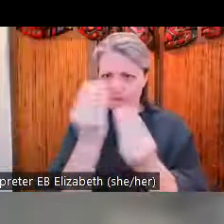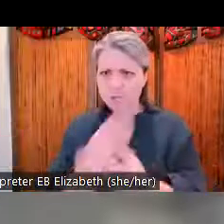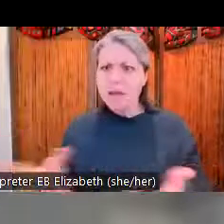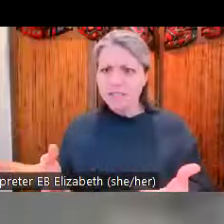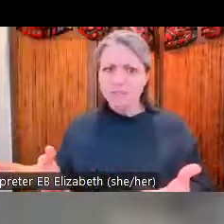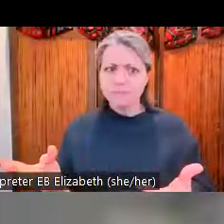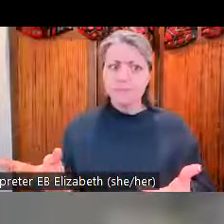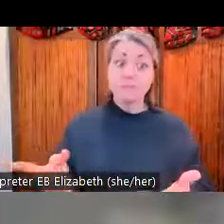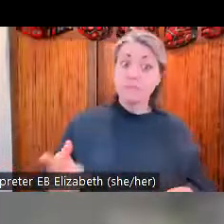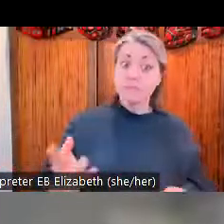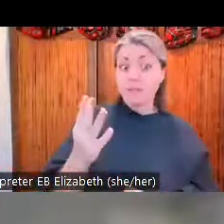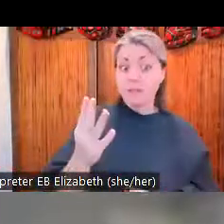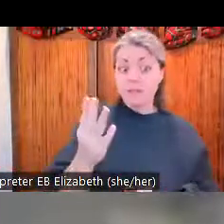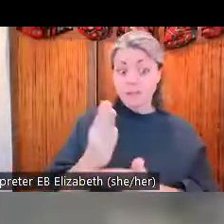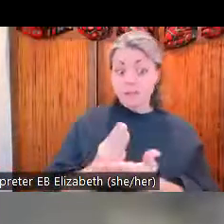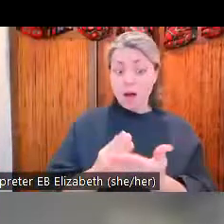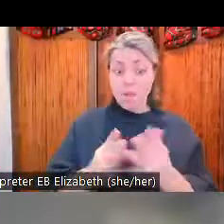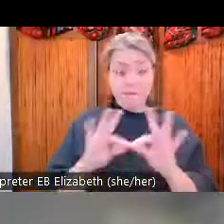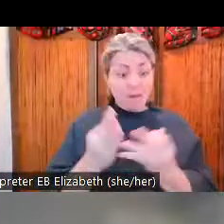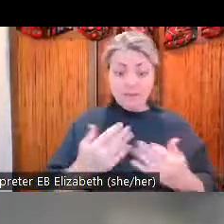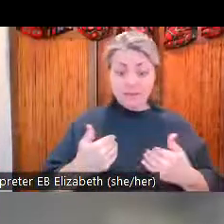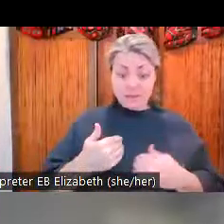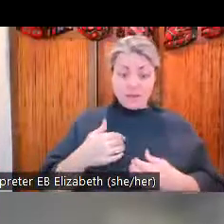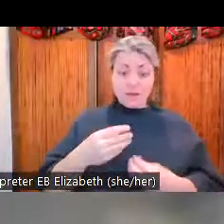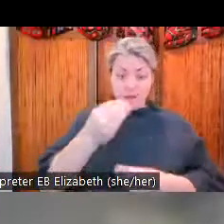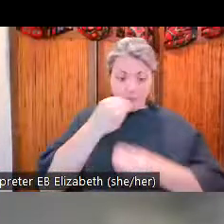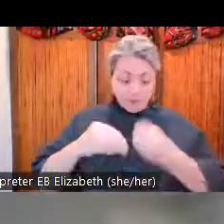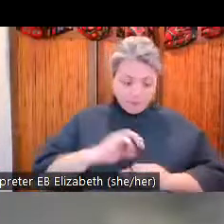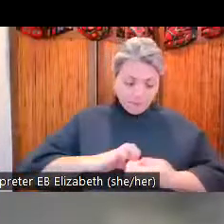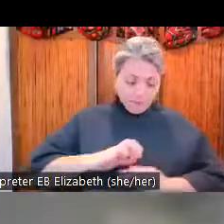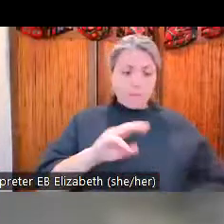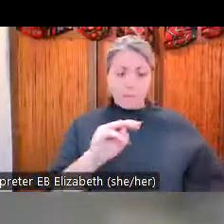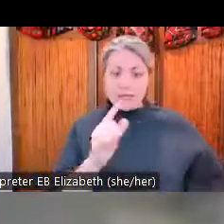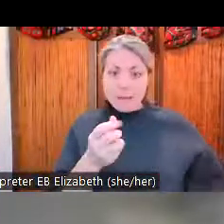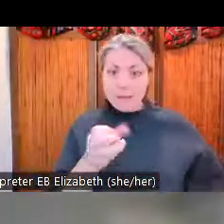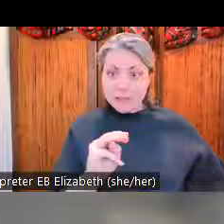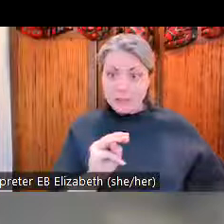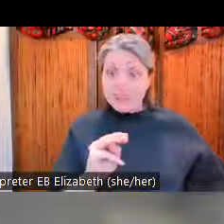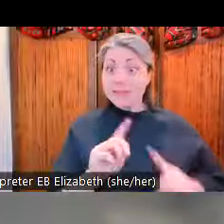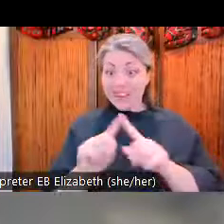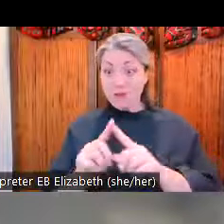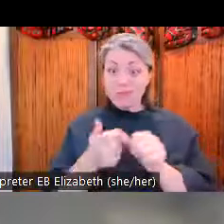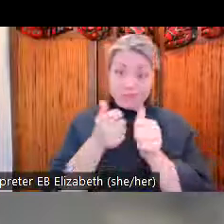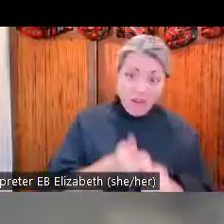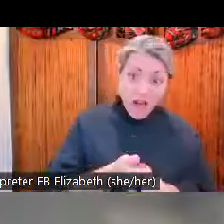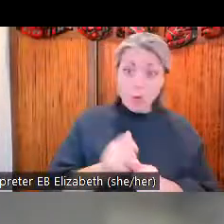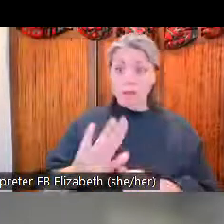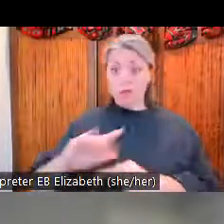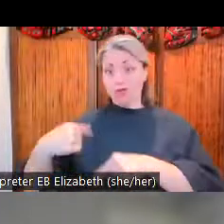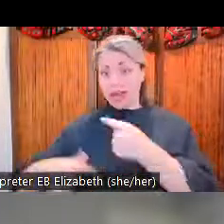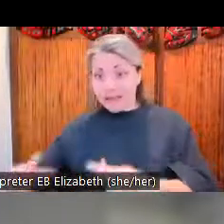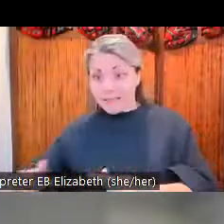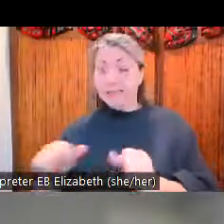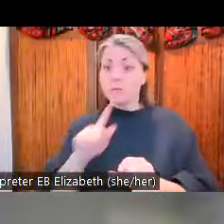break down and metabolize medicine in the body can be associated with genetics. So those can be